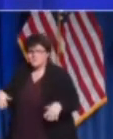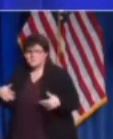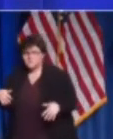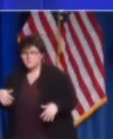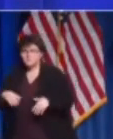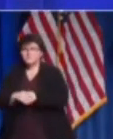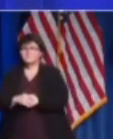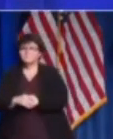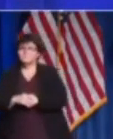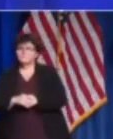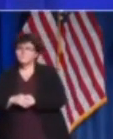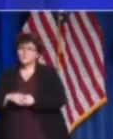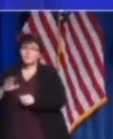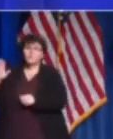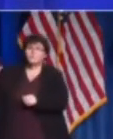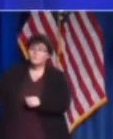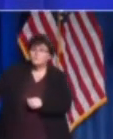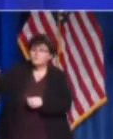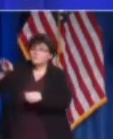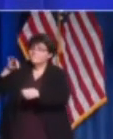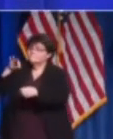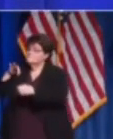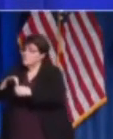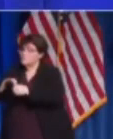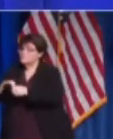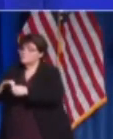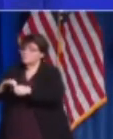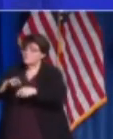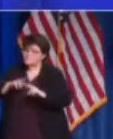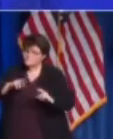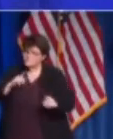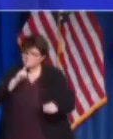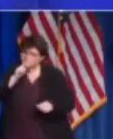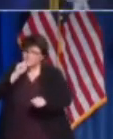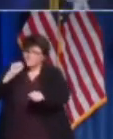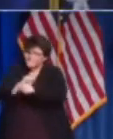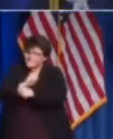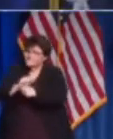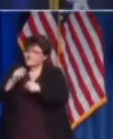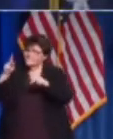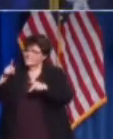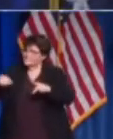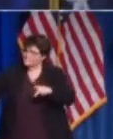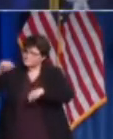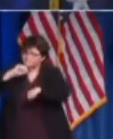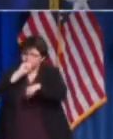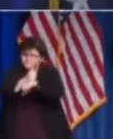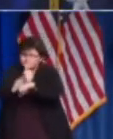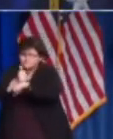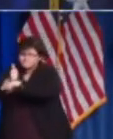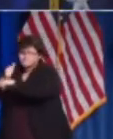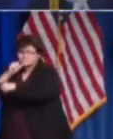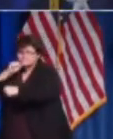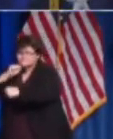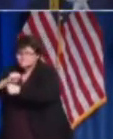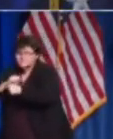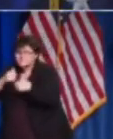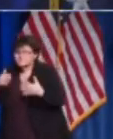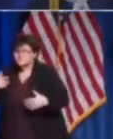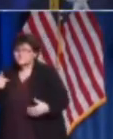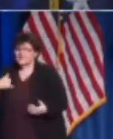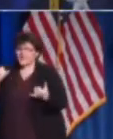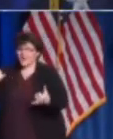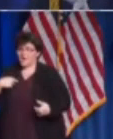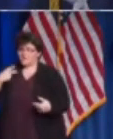early voting and making that reality for people. We saw what absentee voting means. I think we think a little